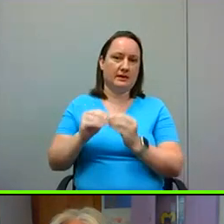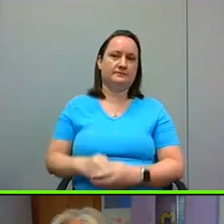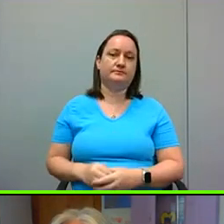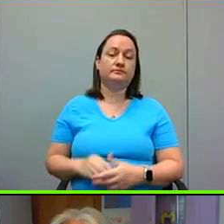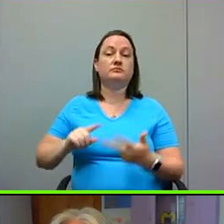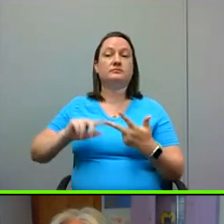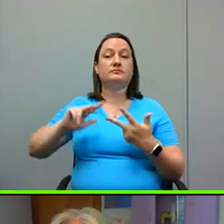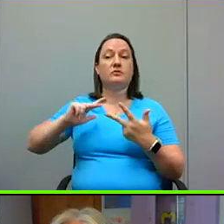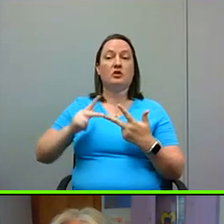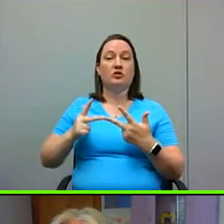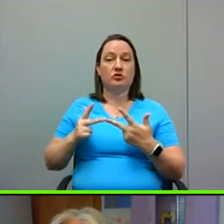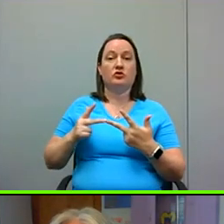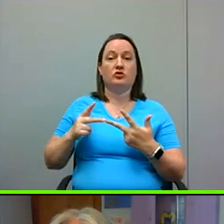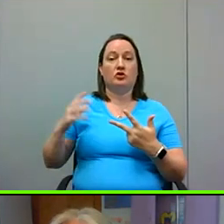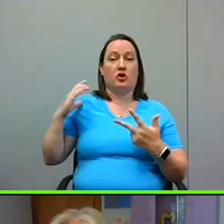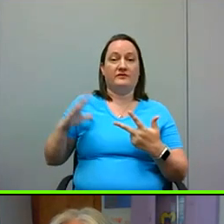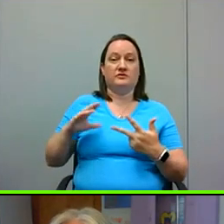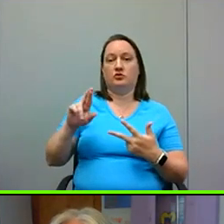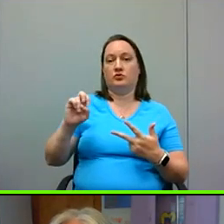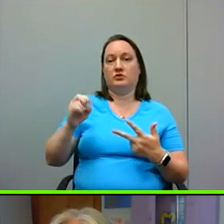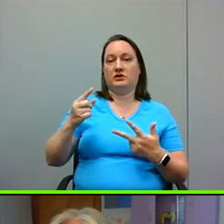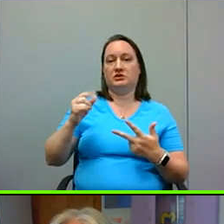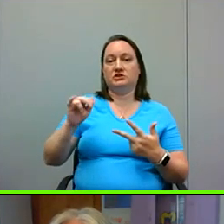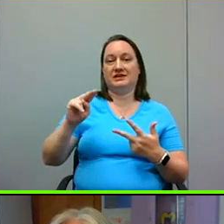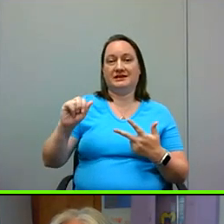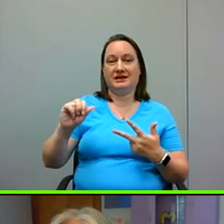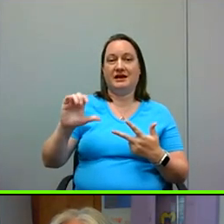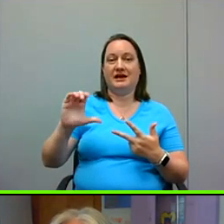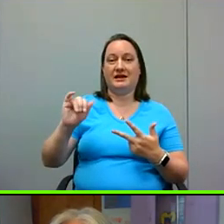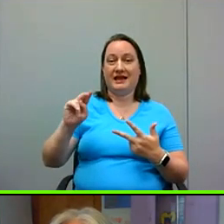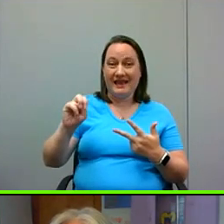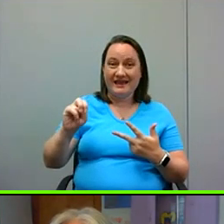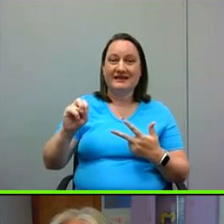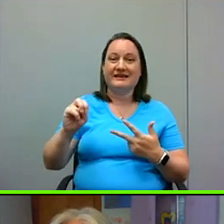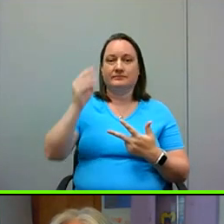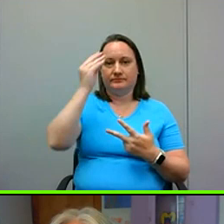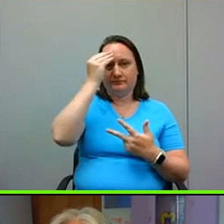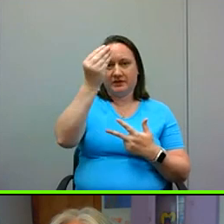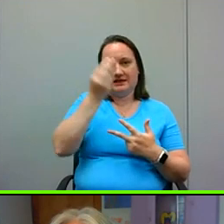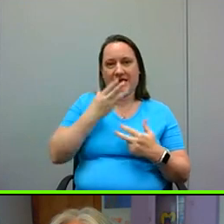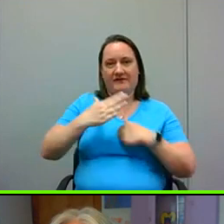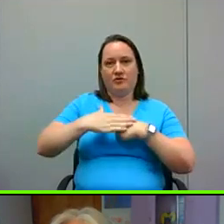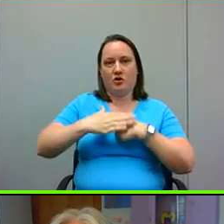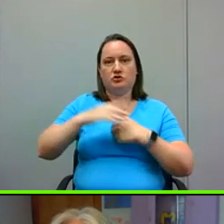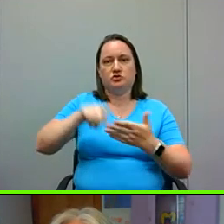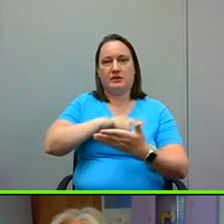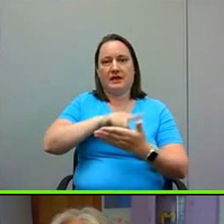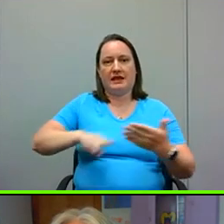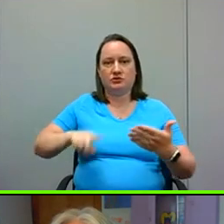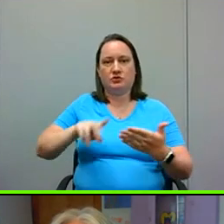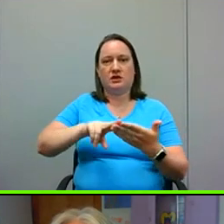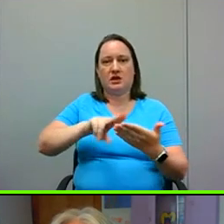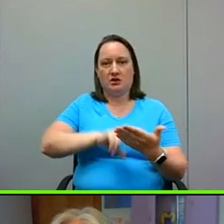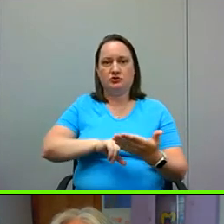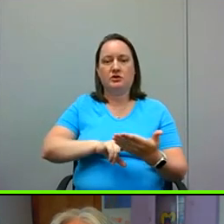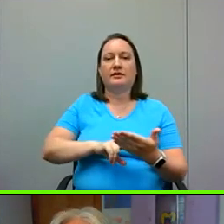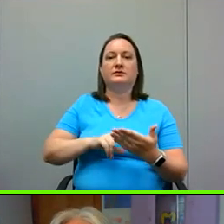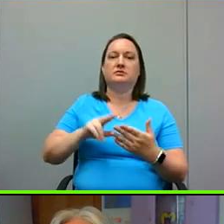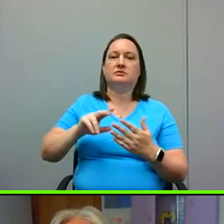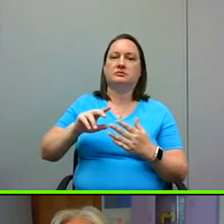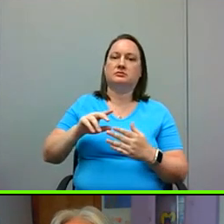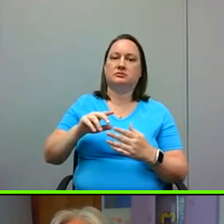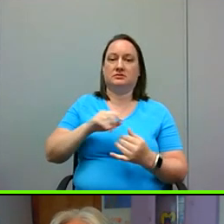Our 3rd hearing officer, Regina Kane, gave notice to cancel her contract, which took effect on March 21st,